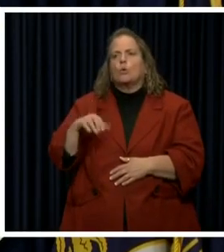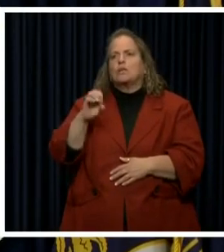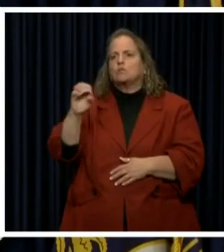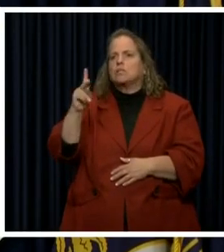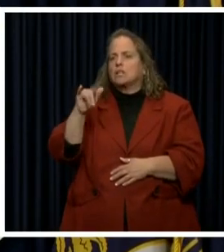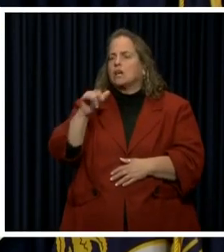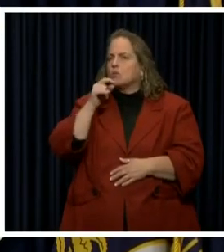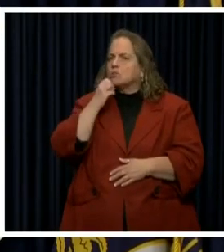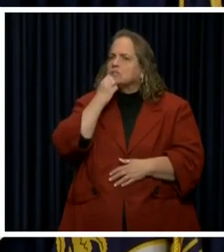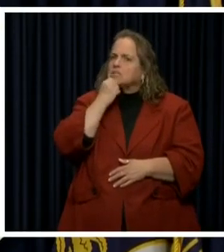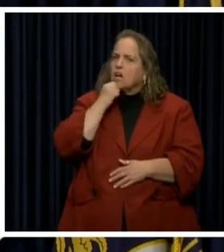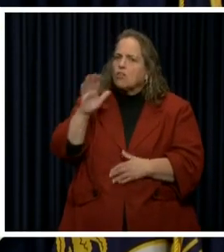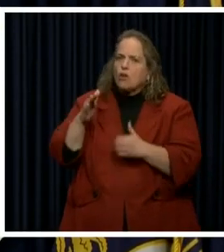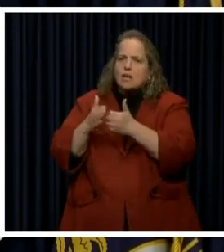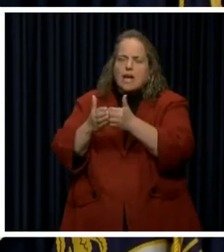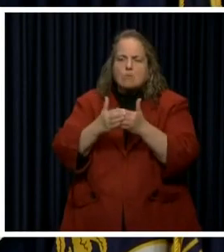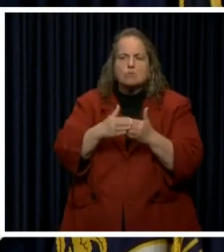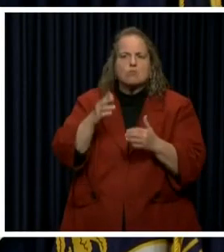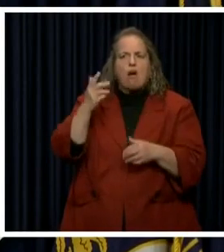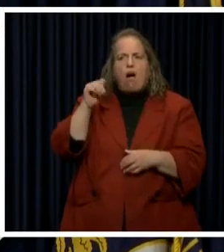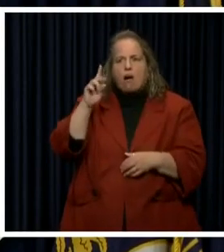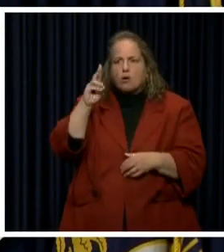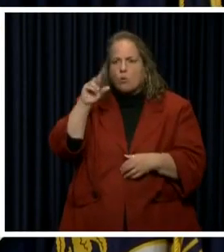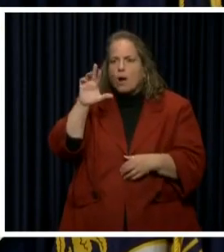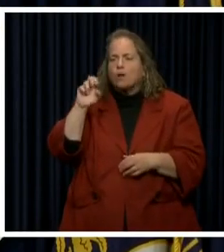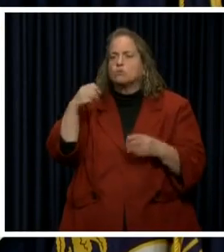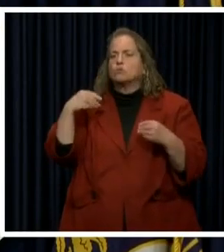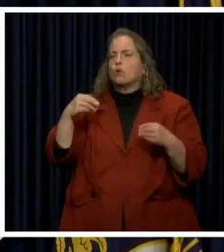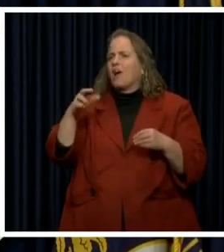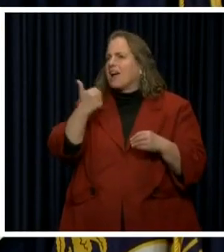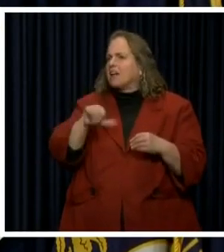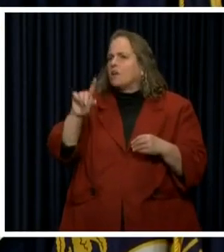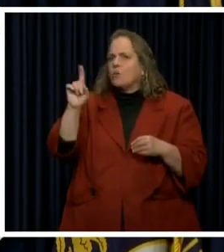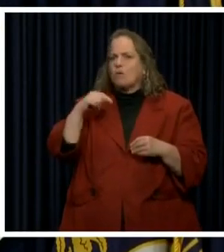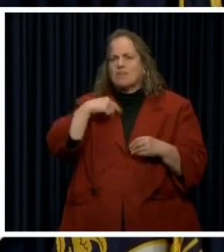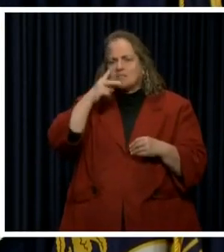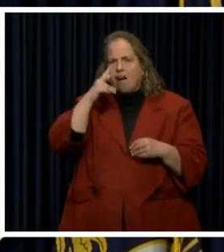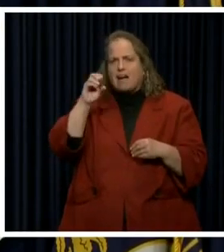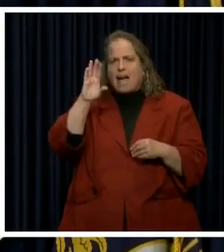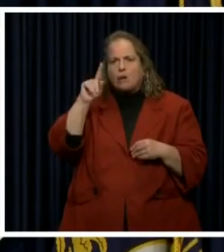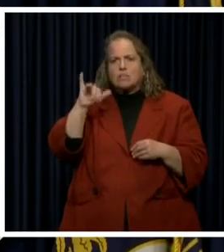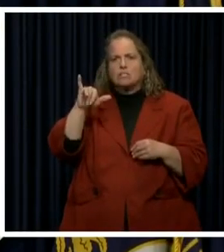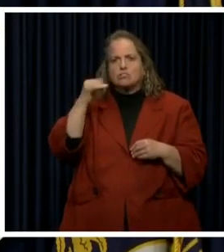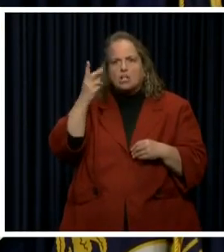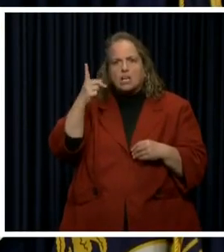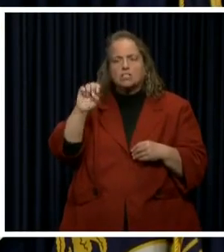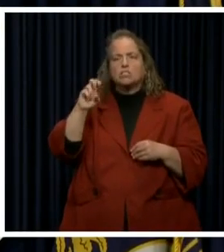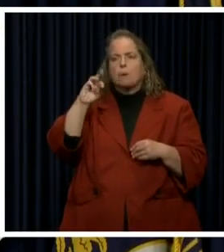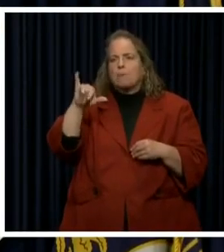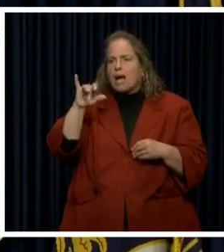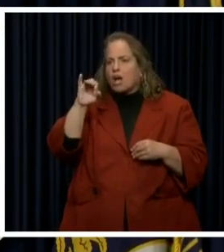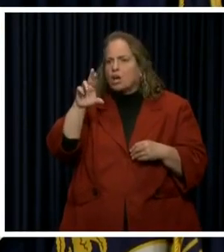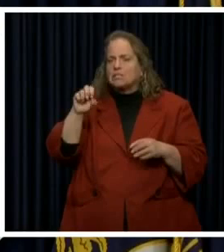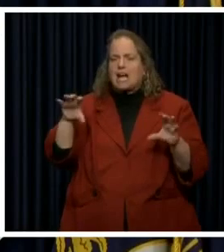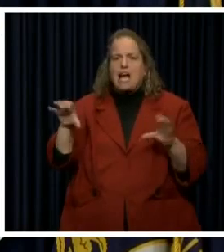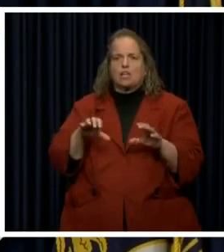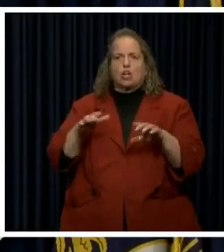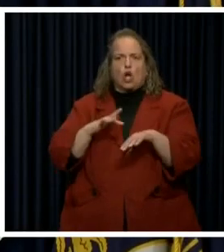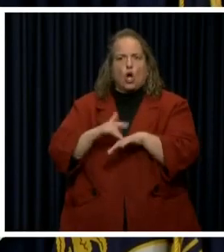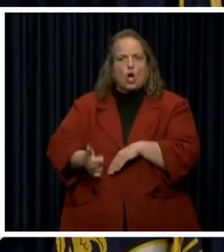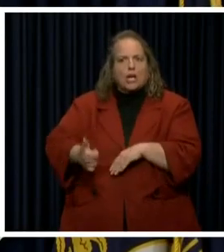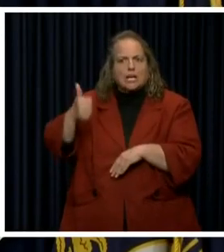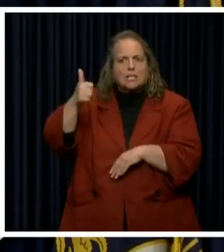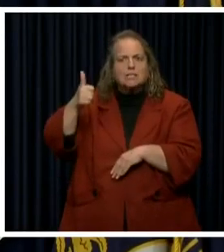caring about each other, whether it's at the hardware store or anywhere else. We saw county judges and mayors acting some of the earliest, even though there